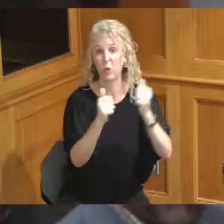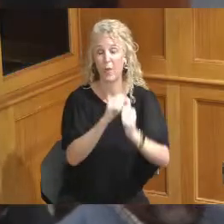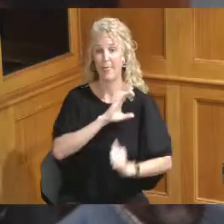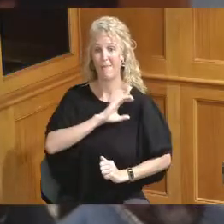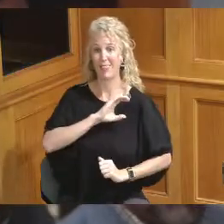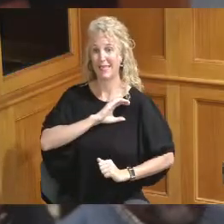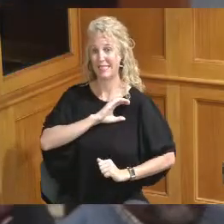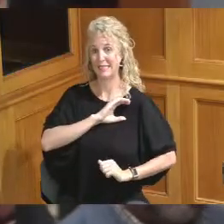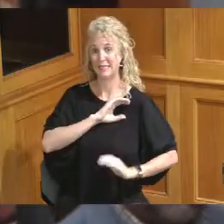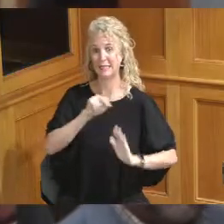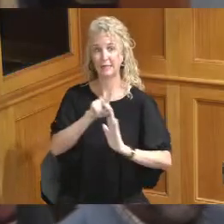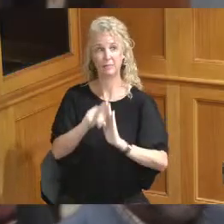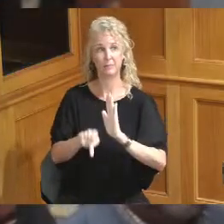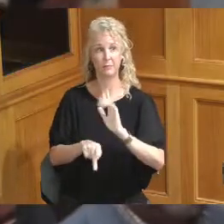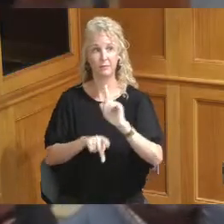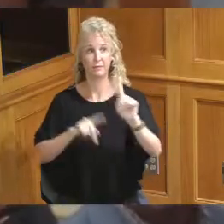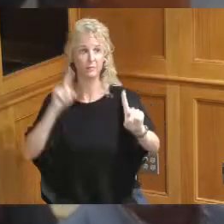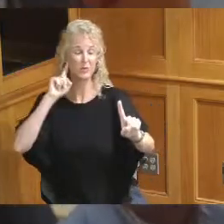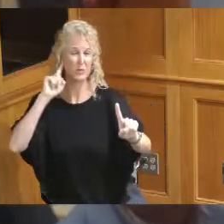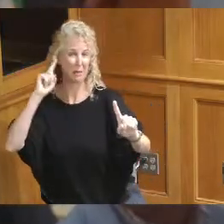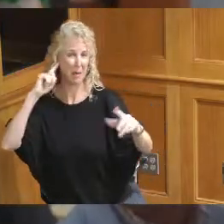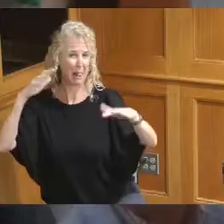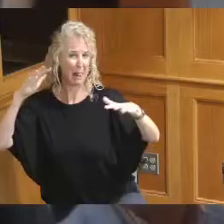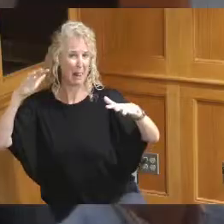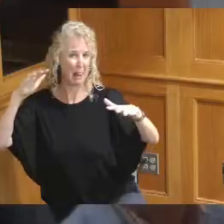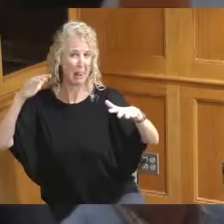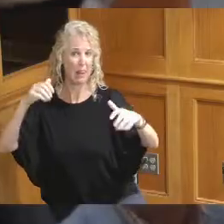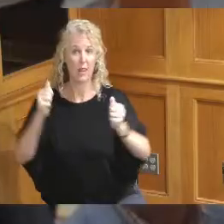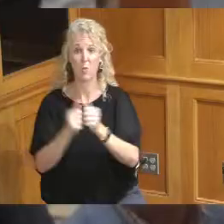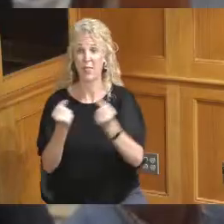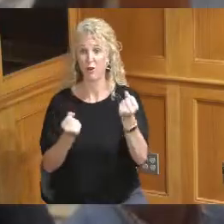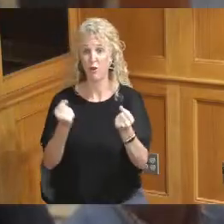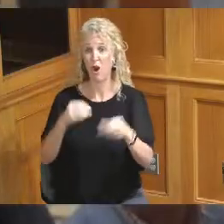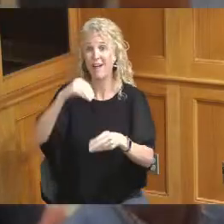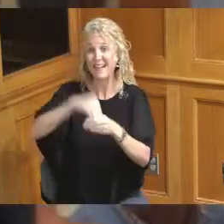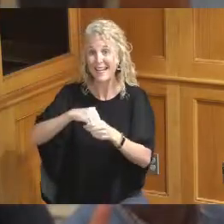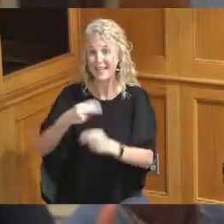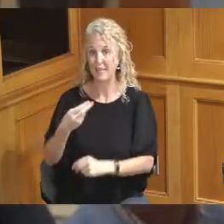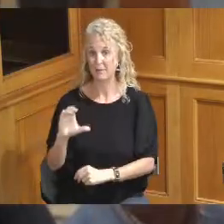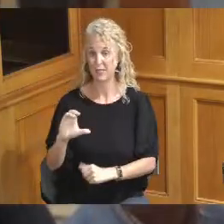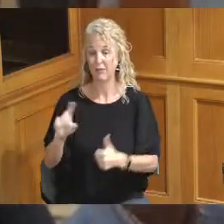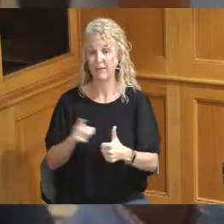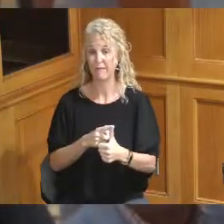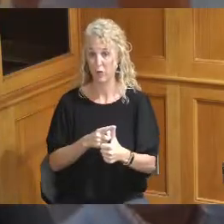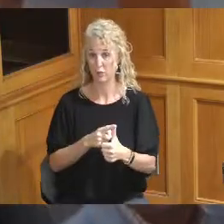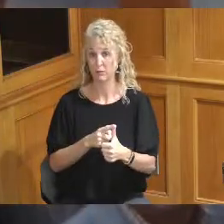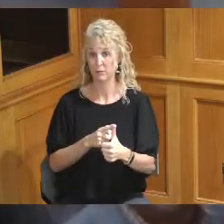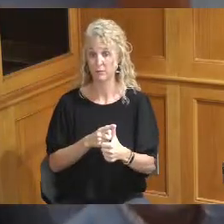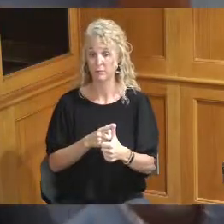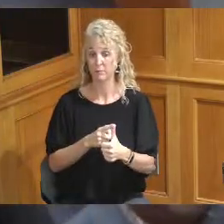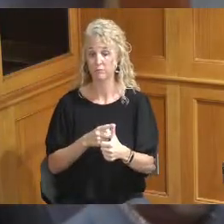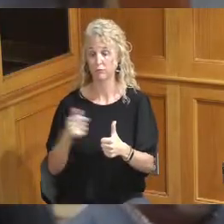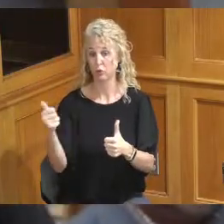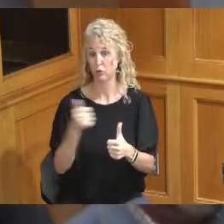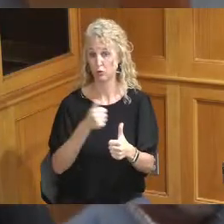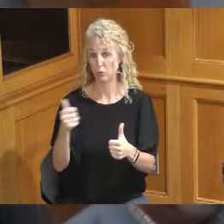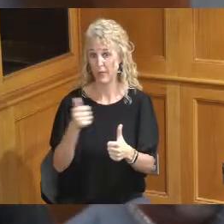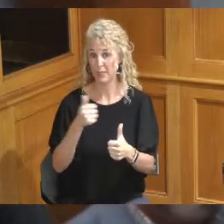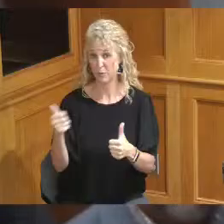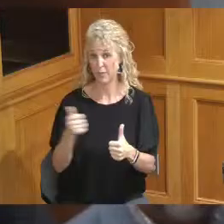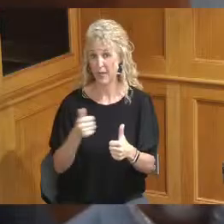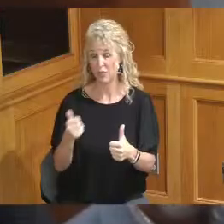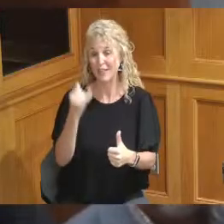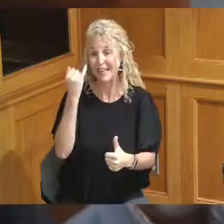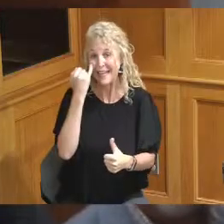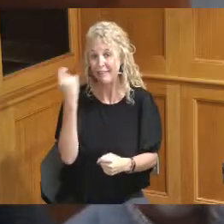for any officer operating a vehicle in Hamilton County. 1, the transportation of individuals.